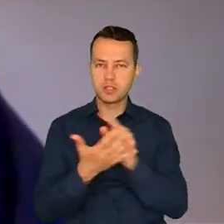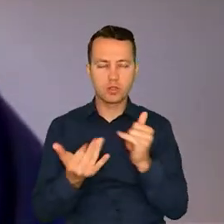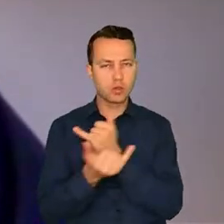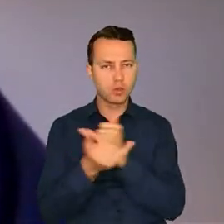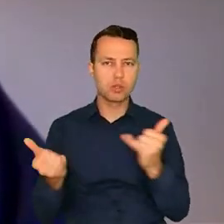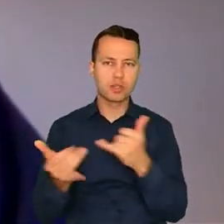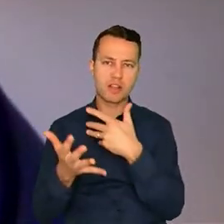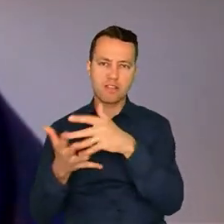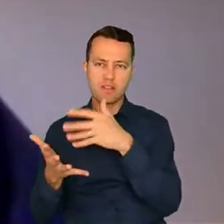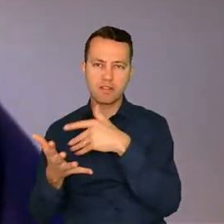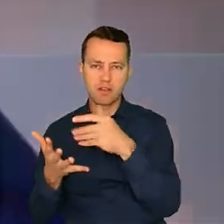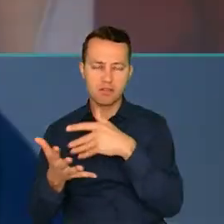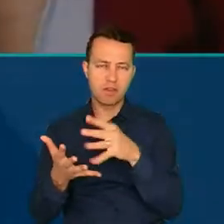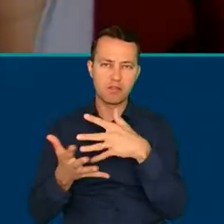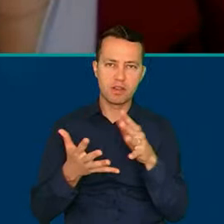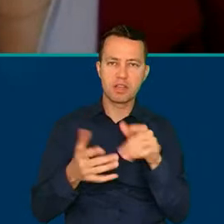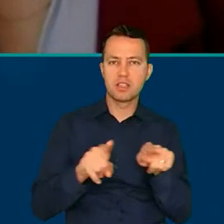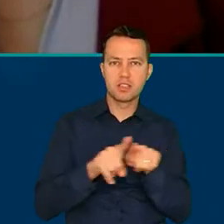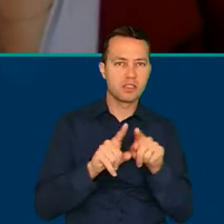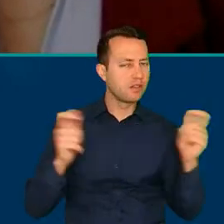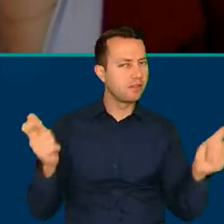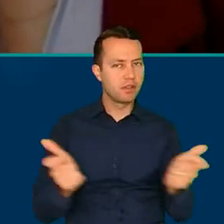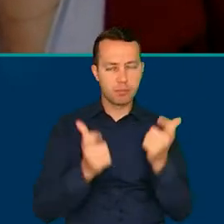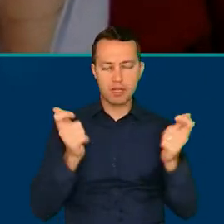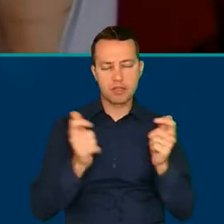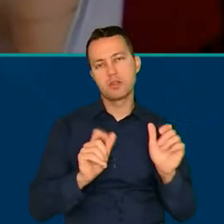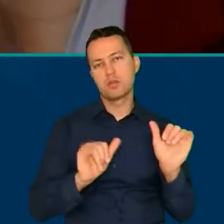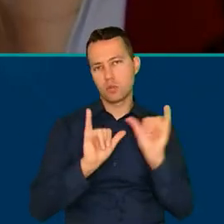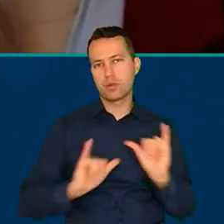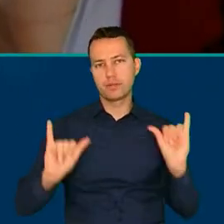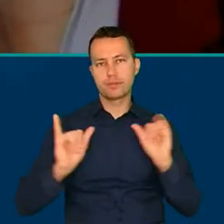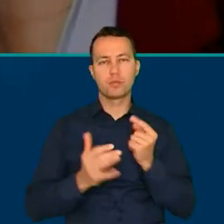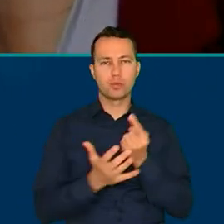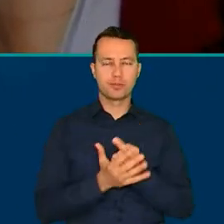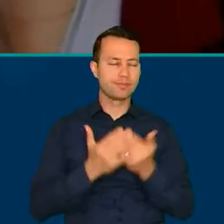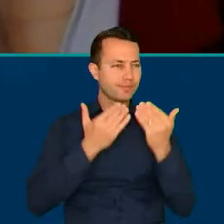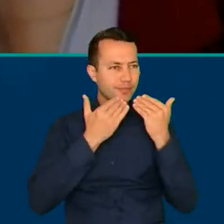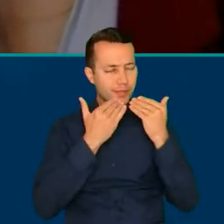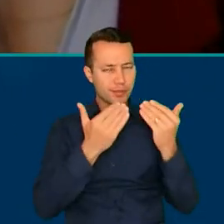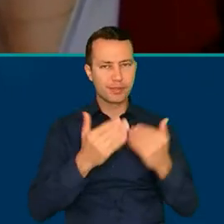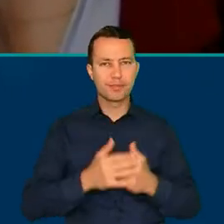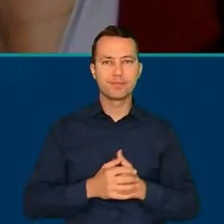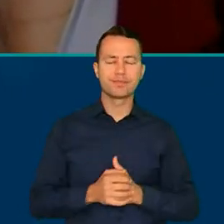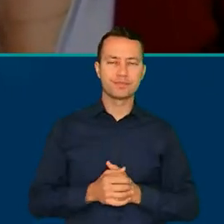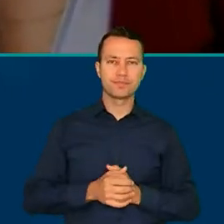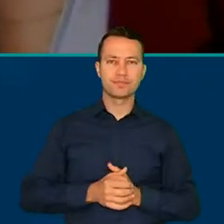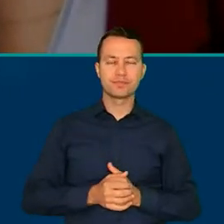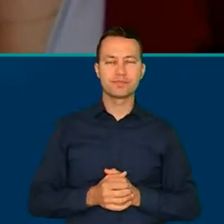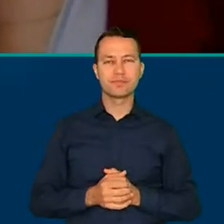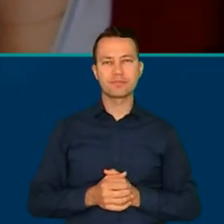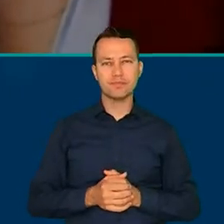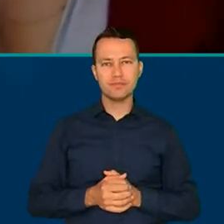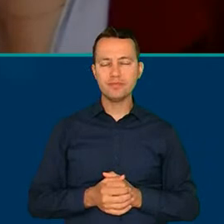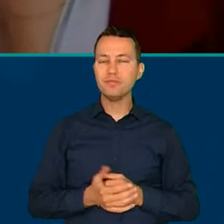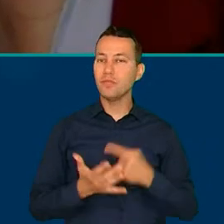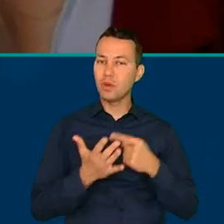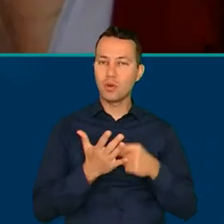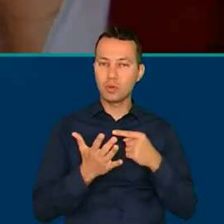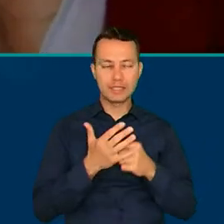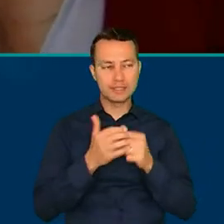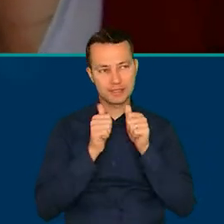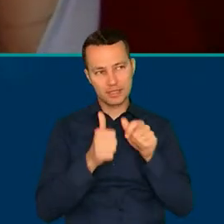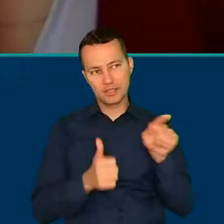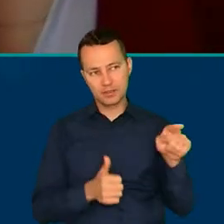and costs and human tragedy. Thank you very much. Yes, the last sentence was very important to